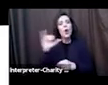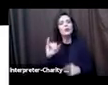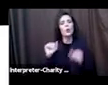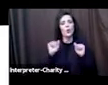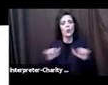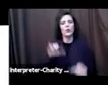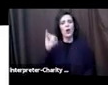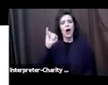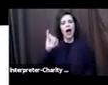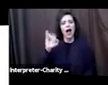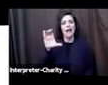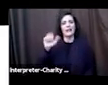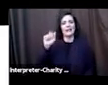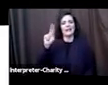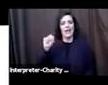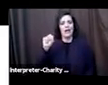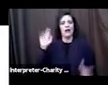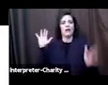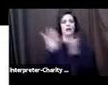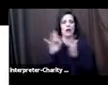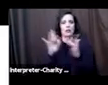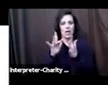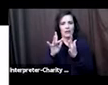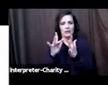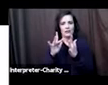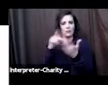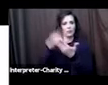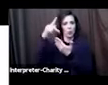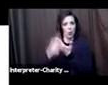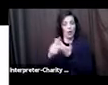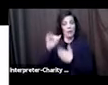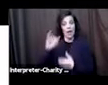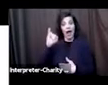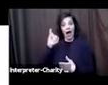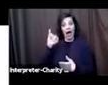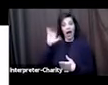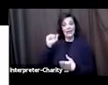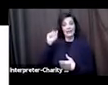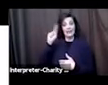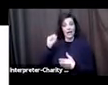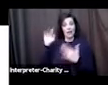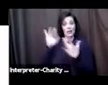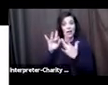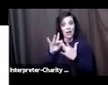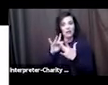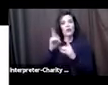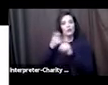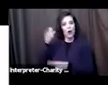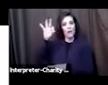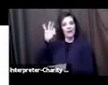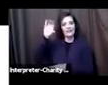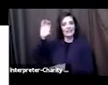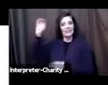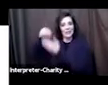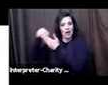Connect program. It's a federal program from the FCC, and it's to help